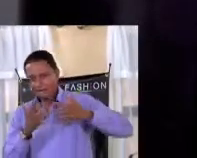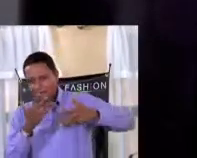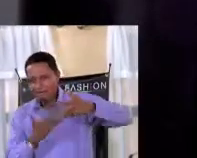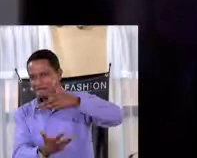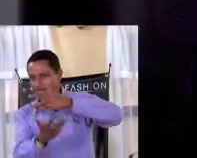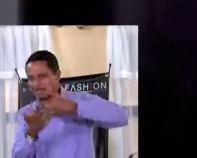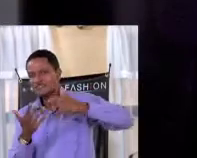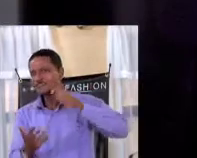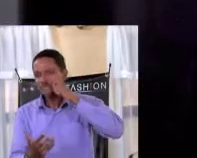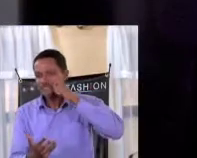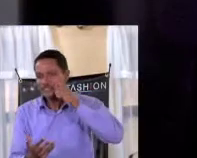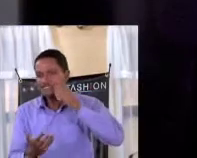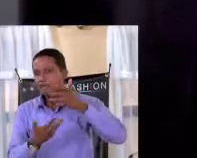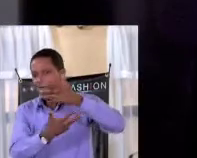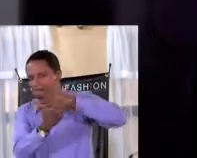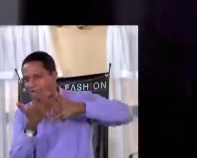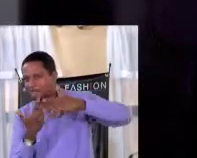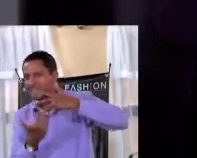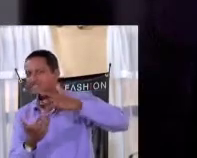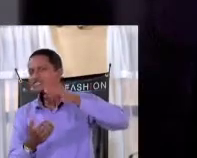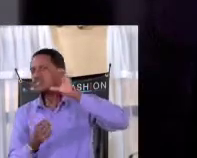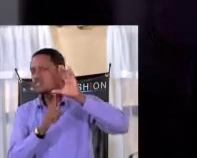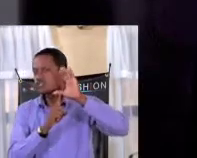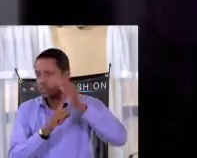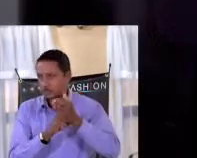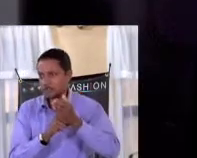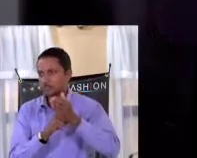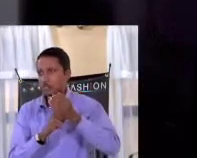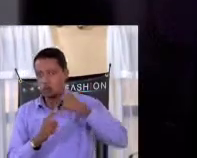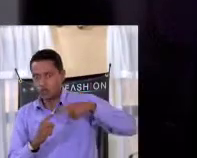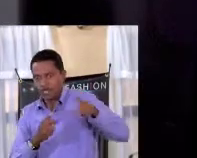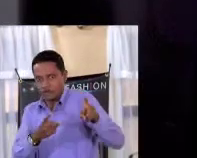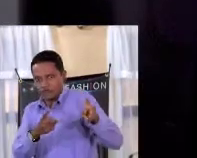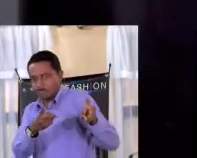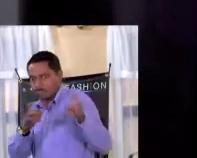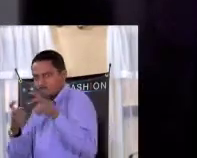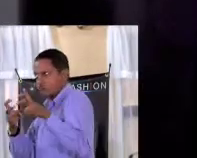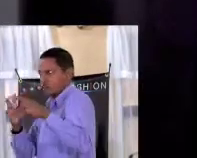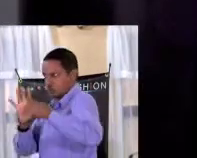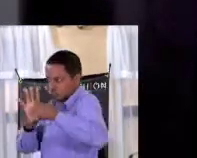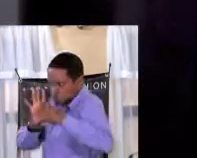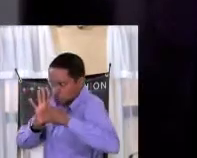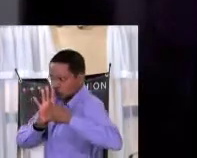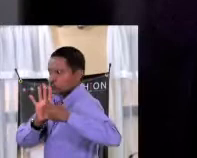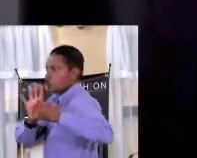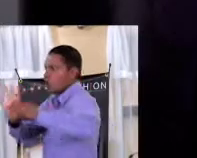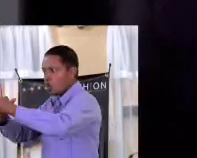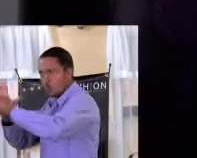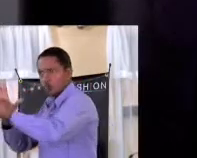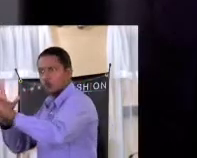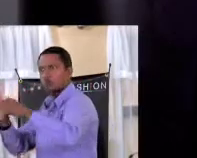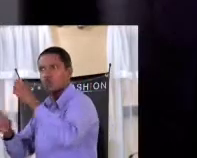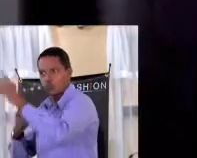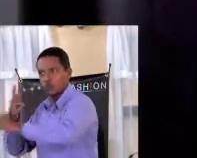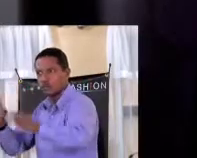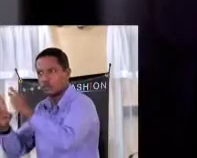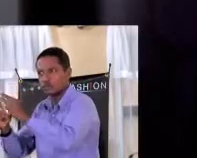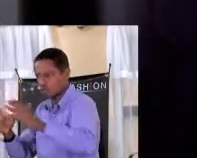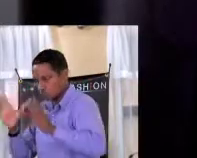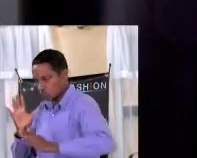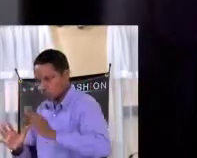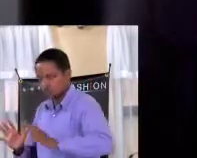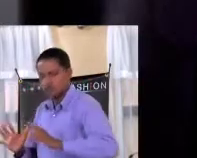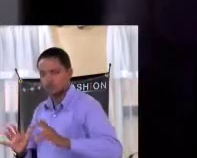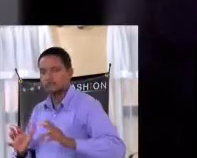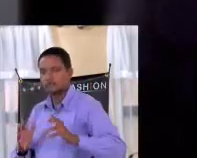And that is what I think we need to brandish to the world. As long as it's refined, as long